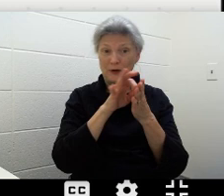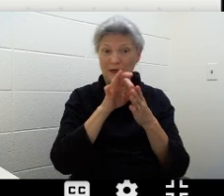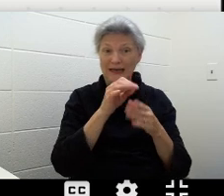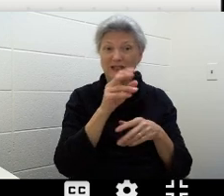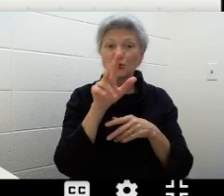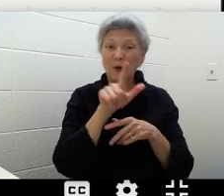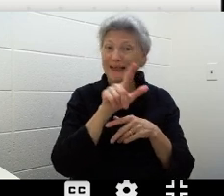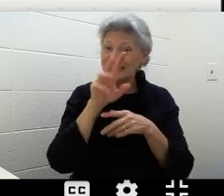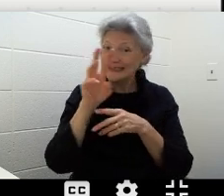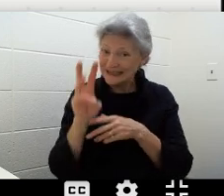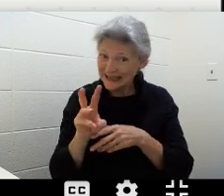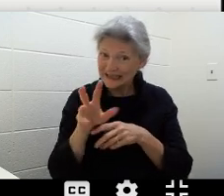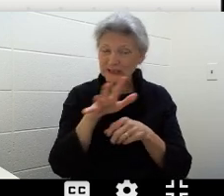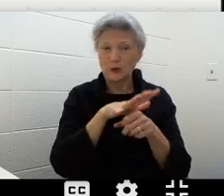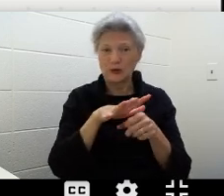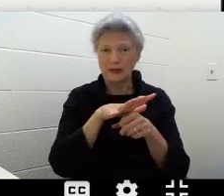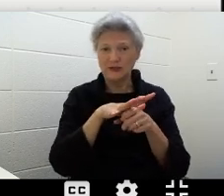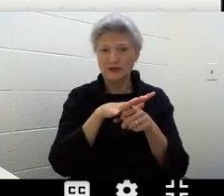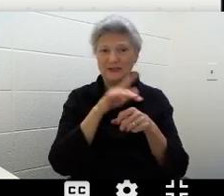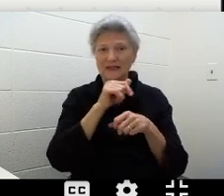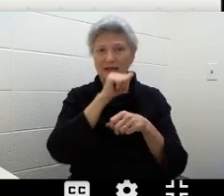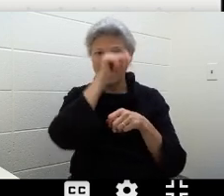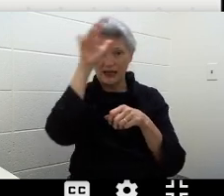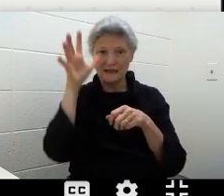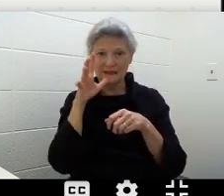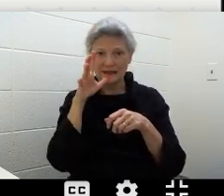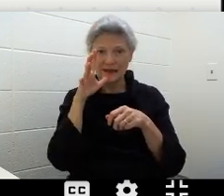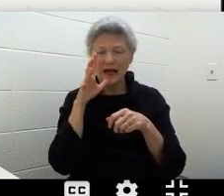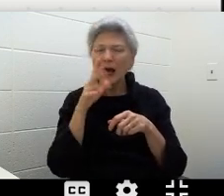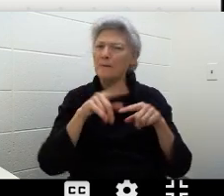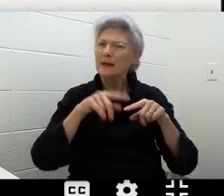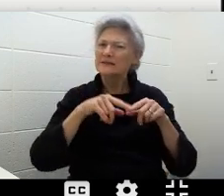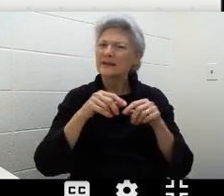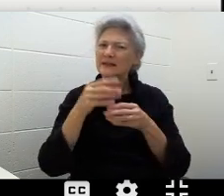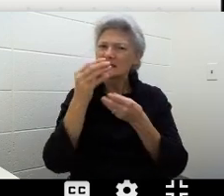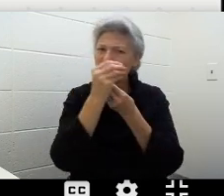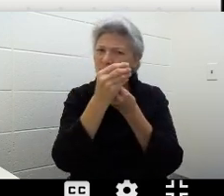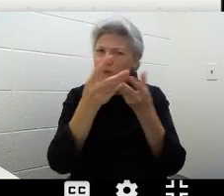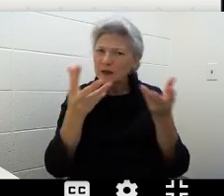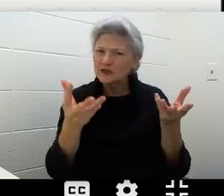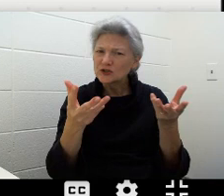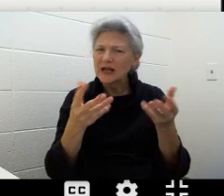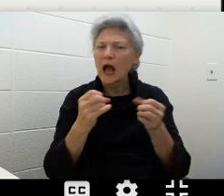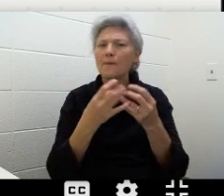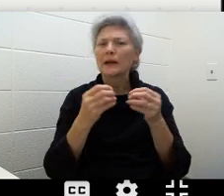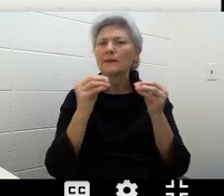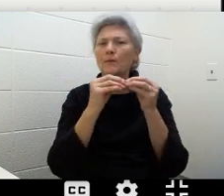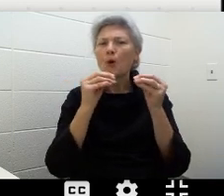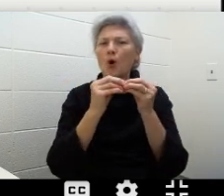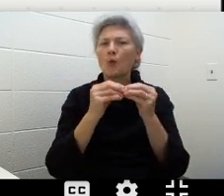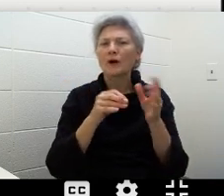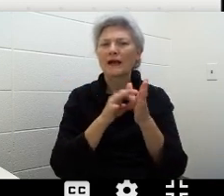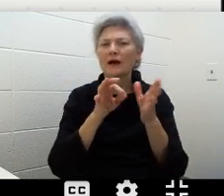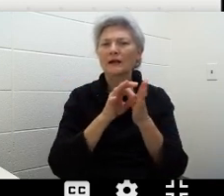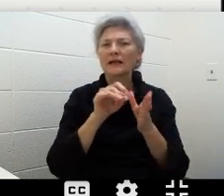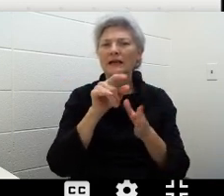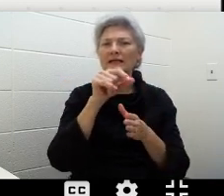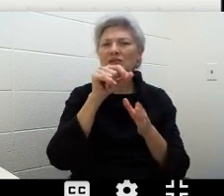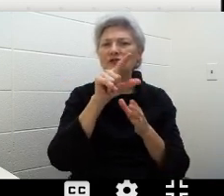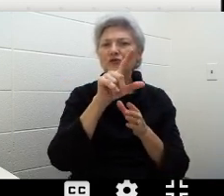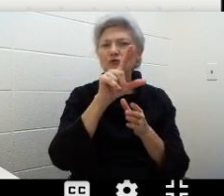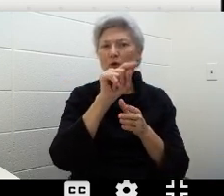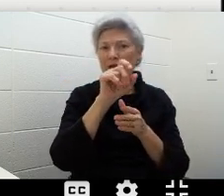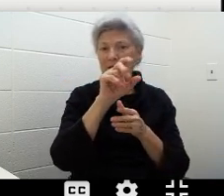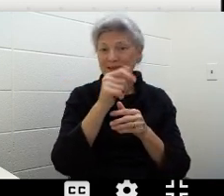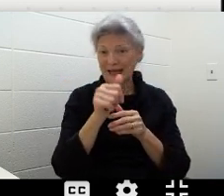bald eagles were counted in 2010 than 2009? So let's read this again on our own, and let's start to formulate a